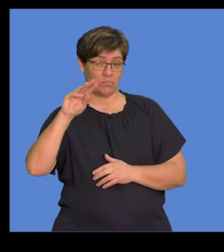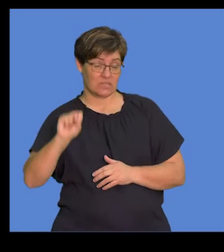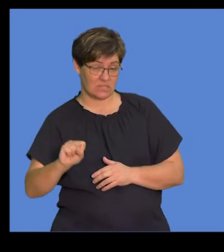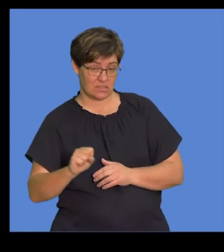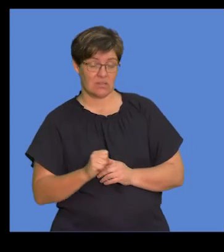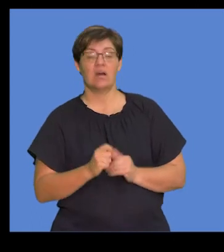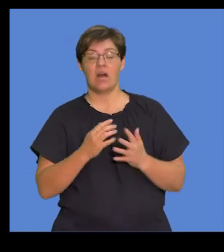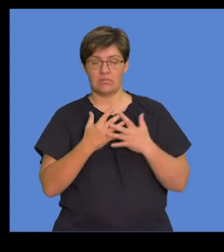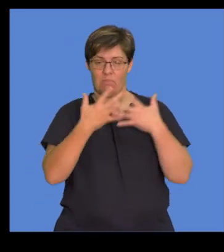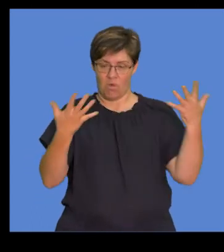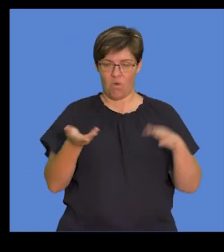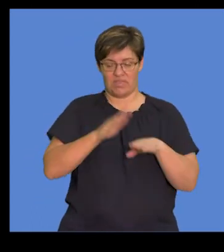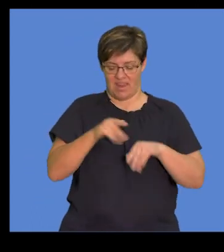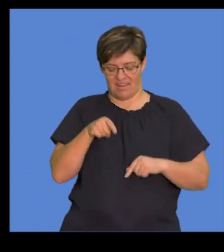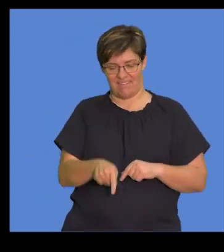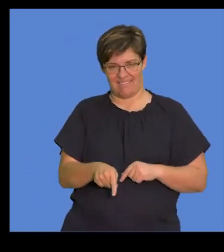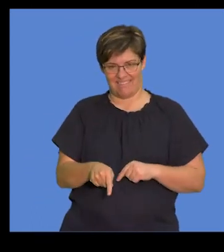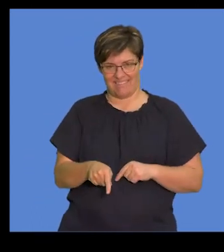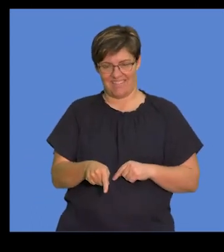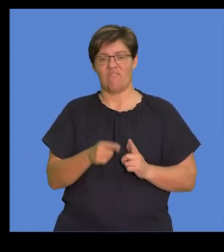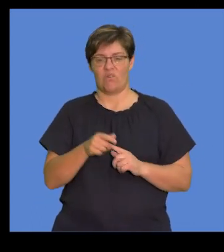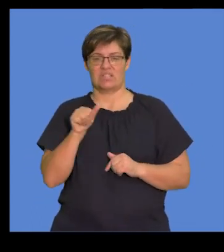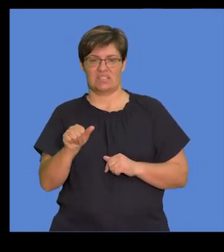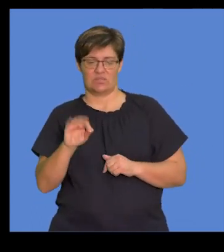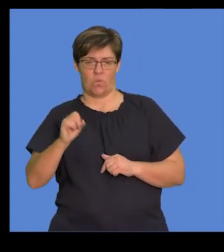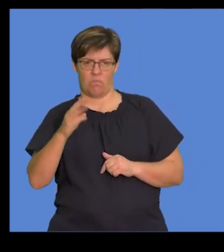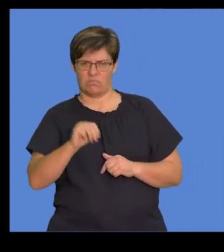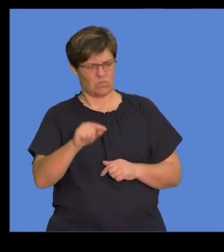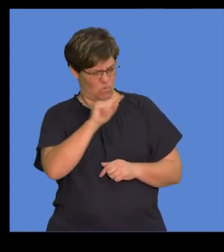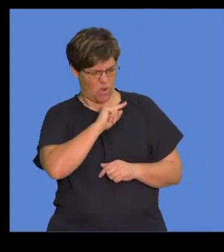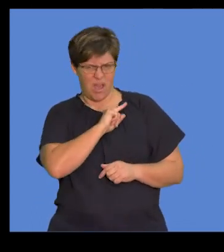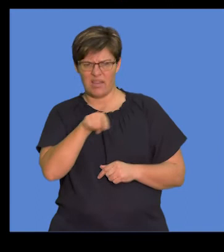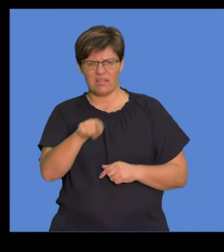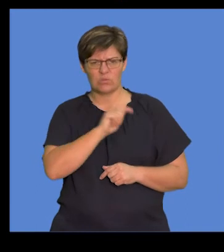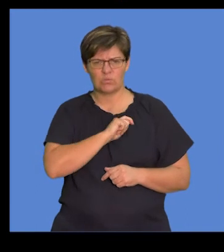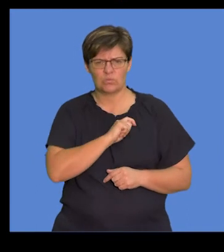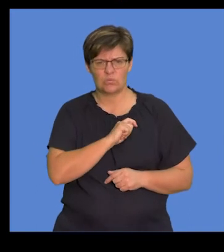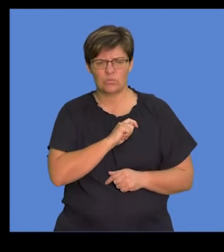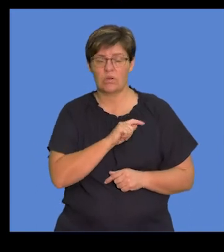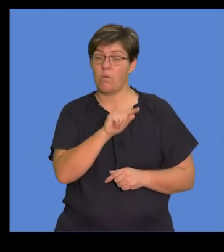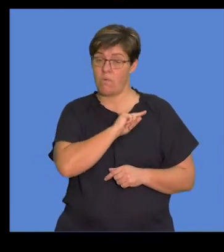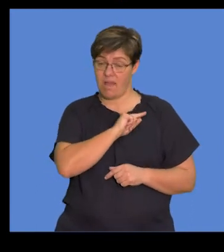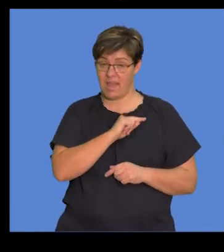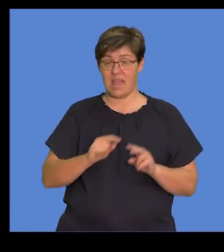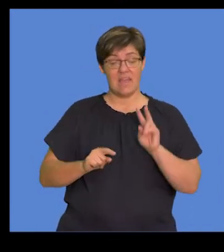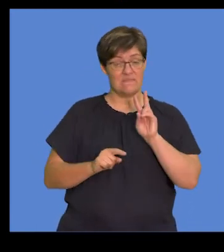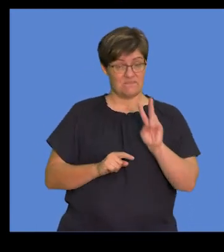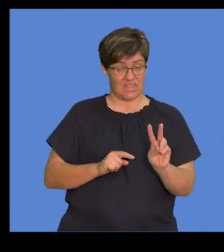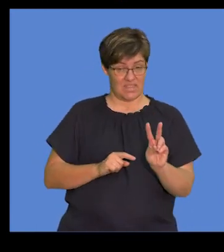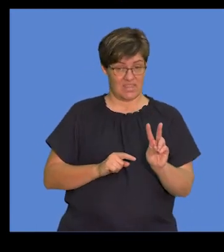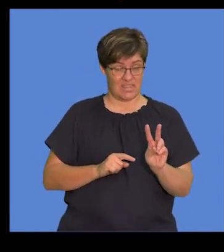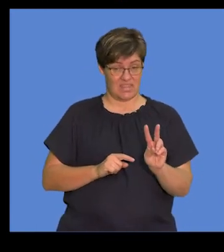is greater than the current for 6 ohms. Why is this true? Because V